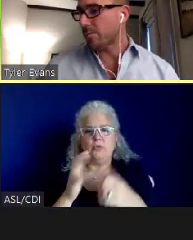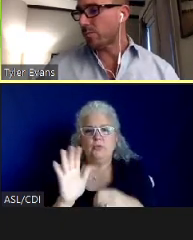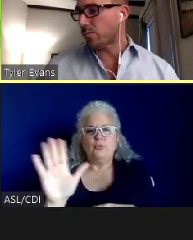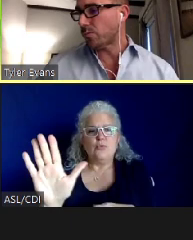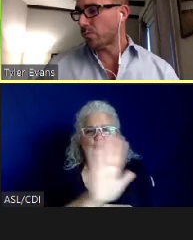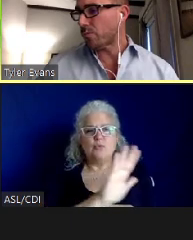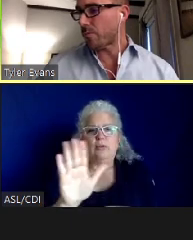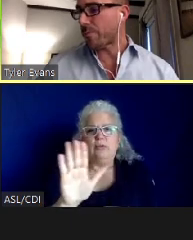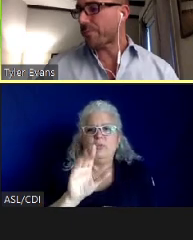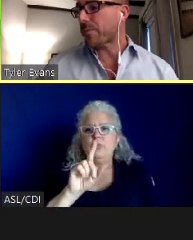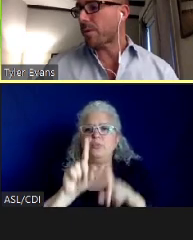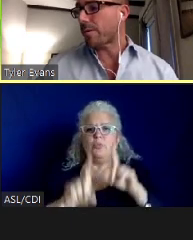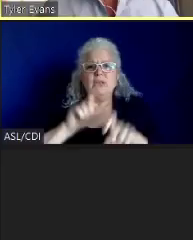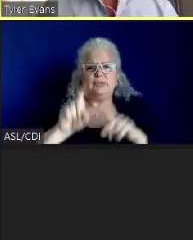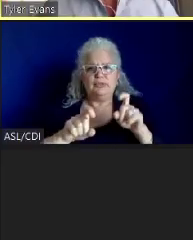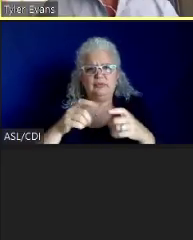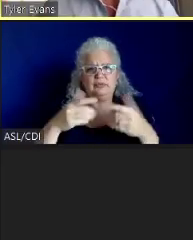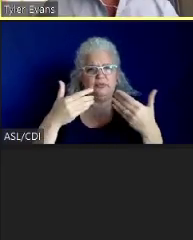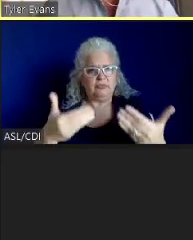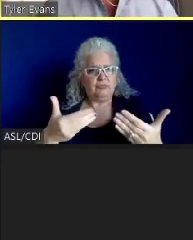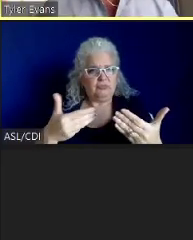there.